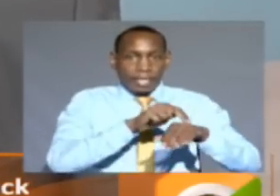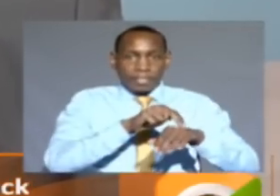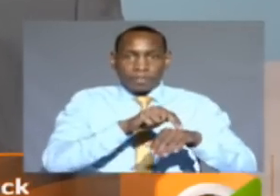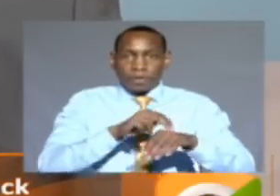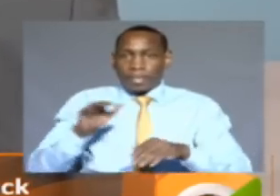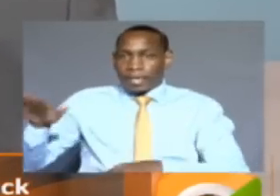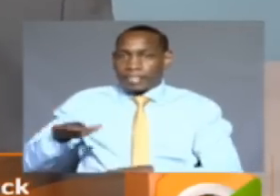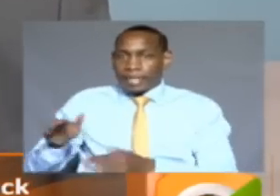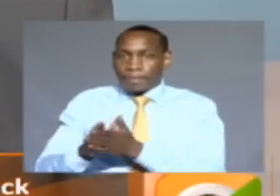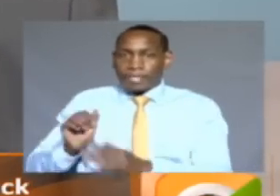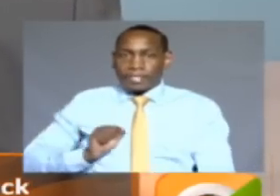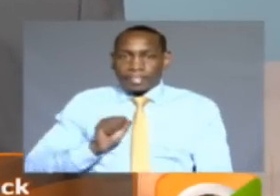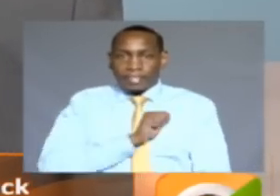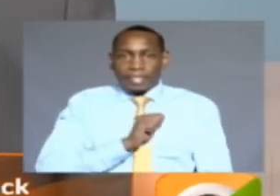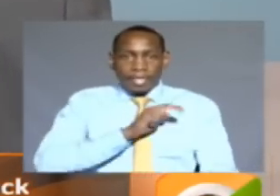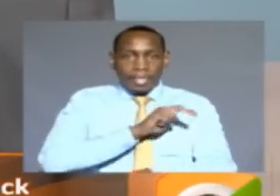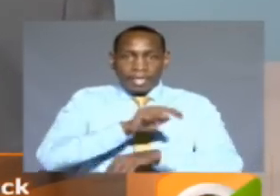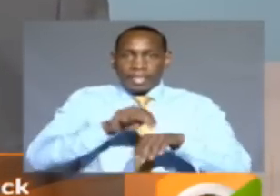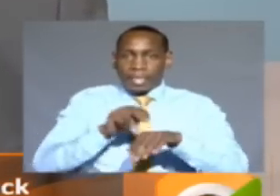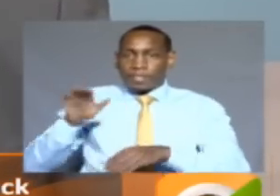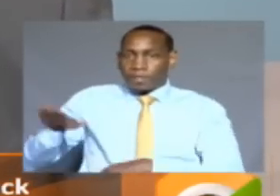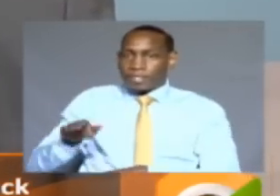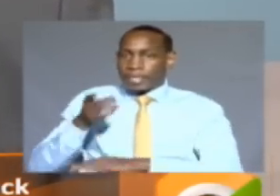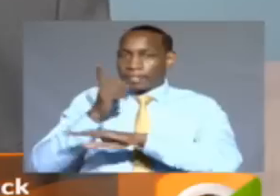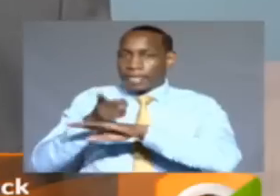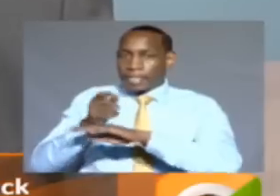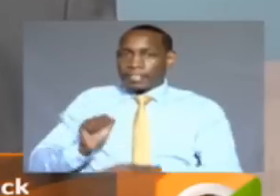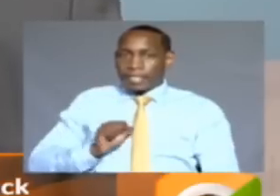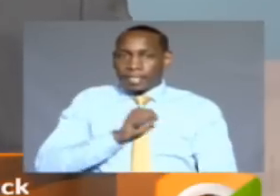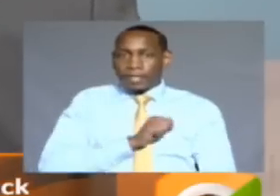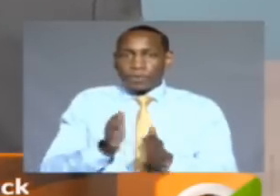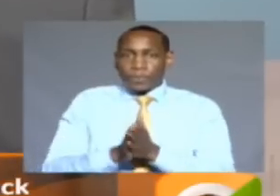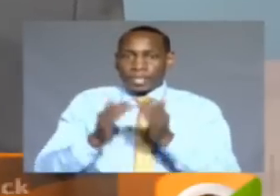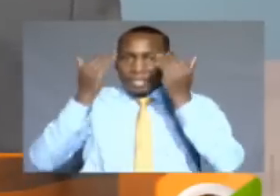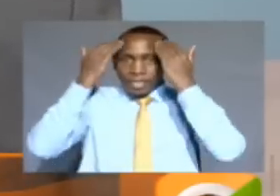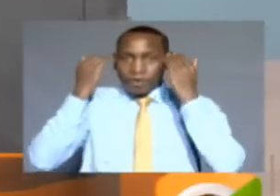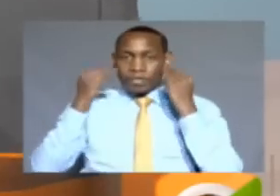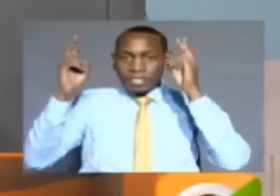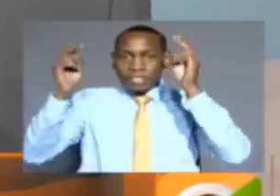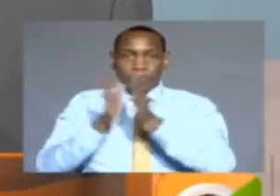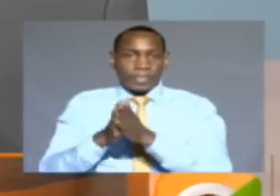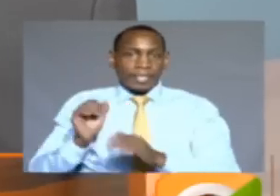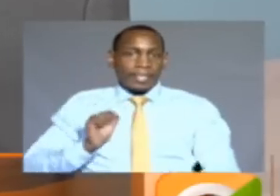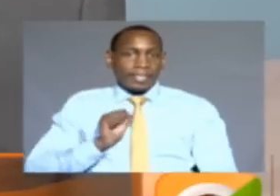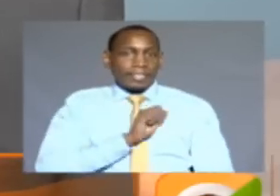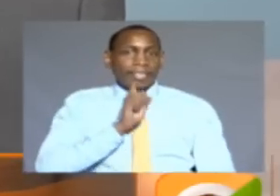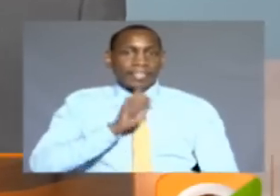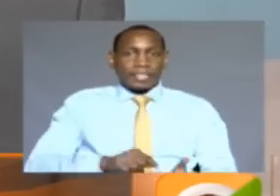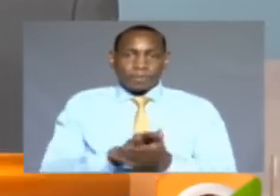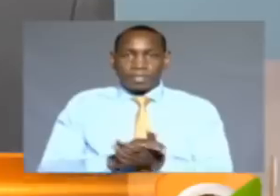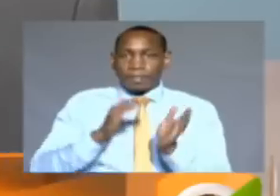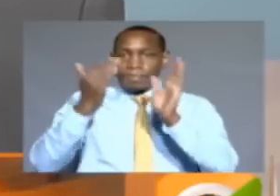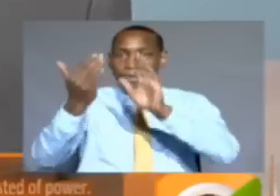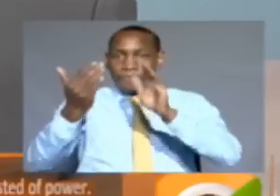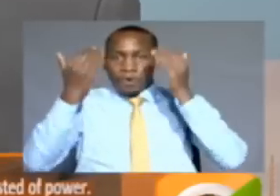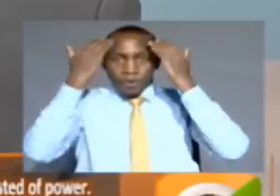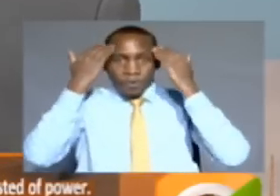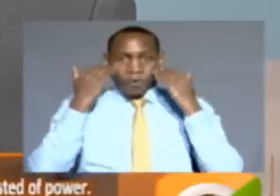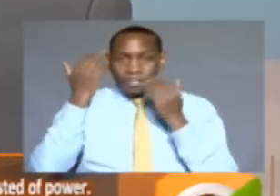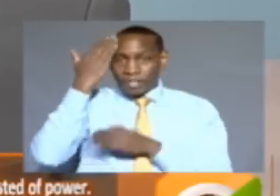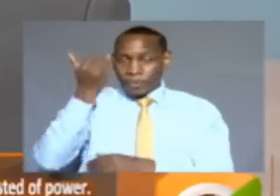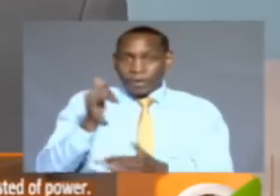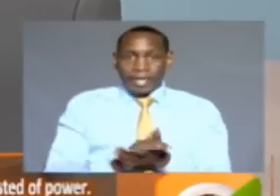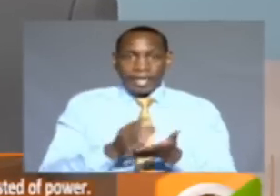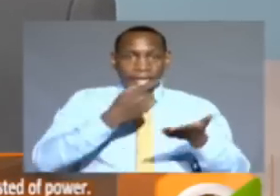Senate. We've seen the National Assembly threaten the Senate with a court matter, and the Senate, on the other hand, saying we'll take you to court because